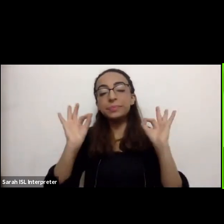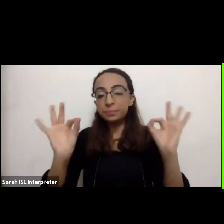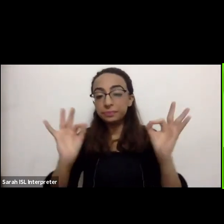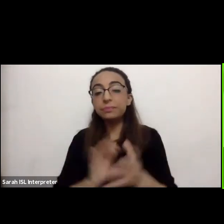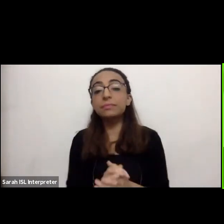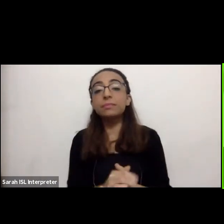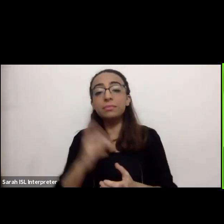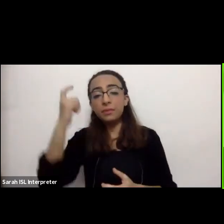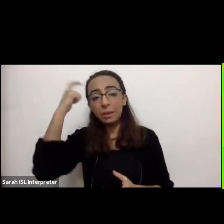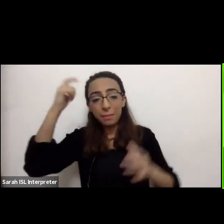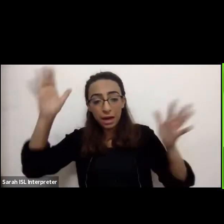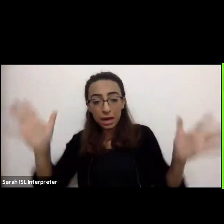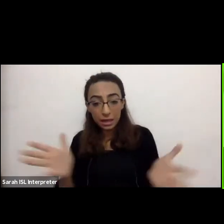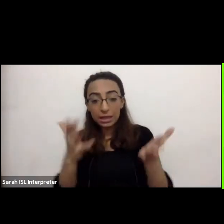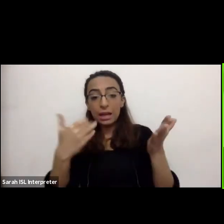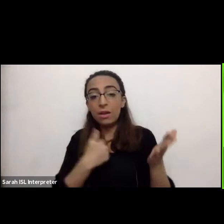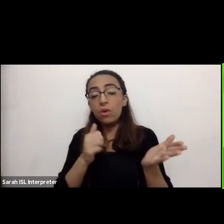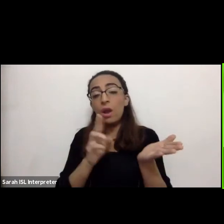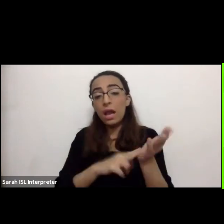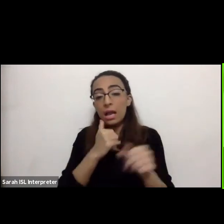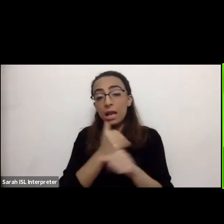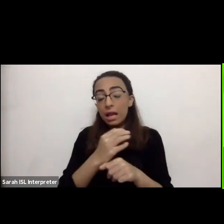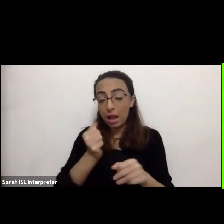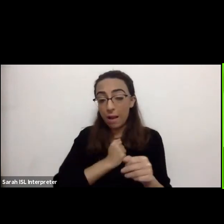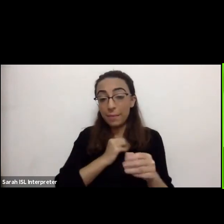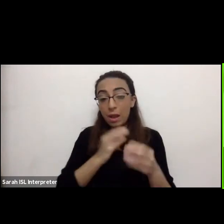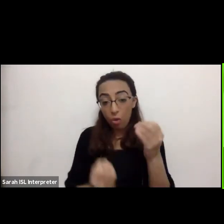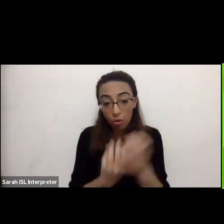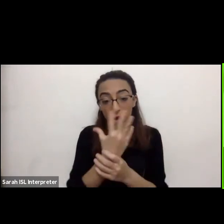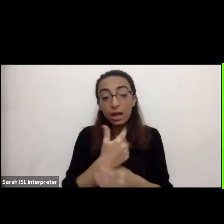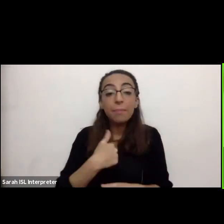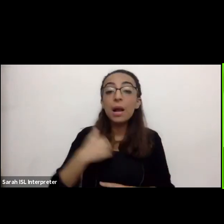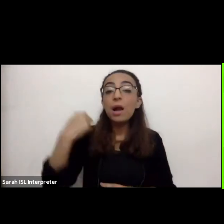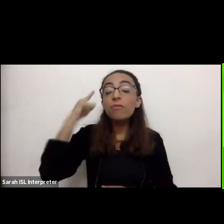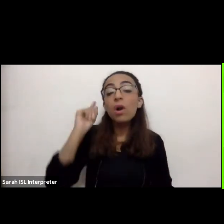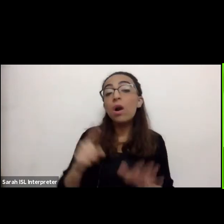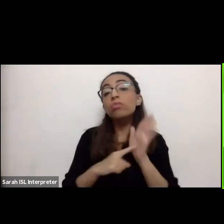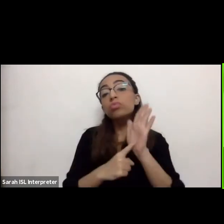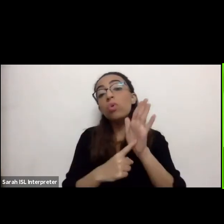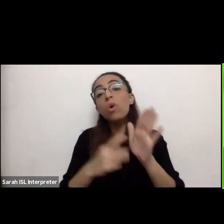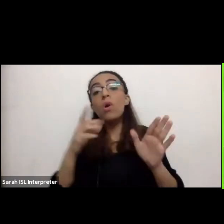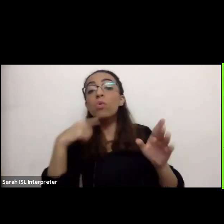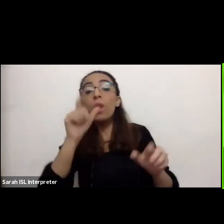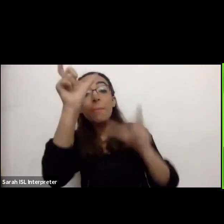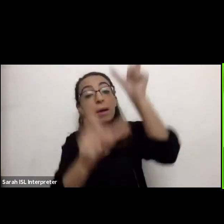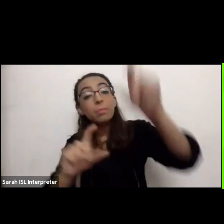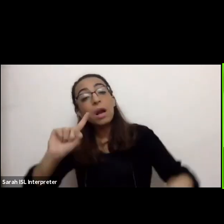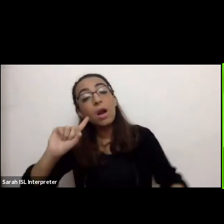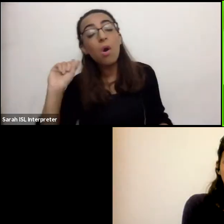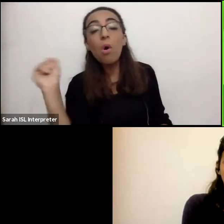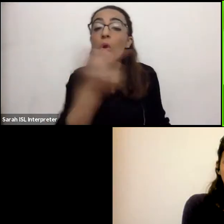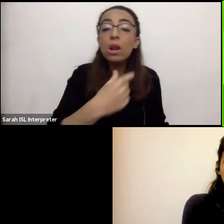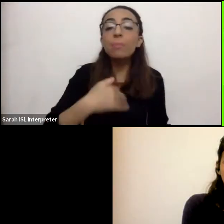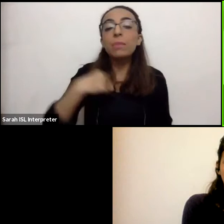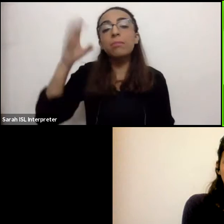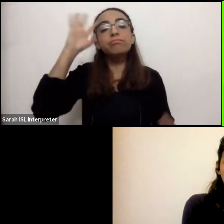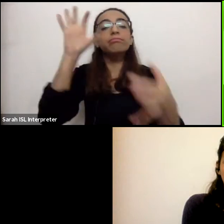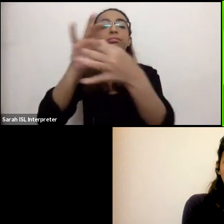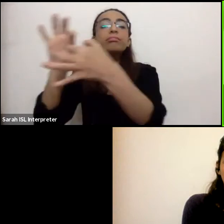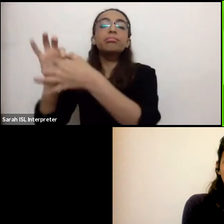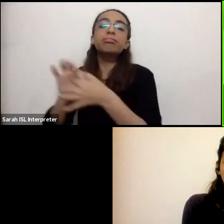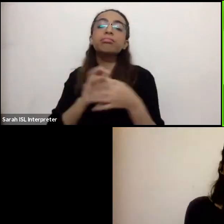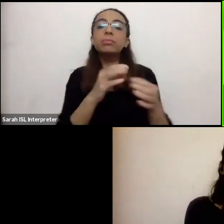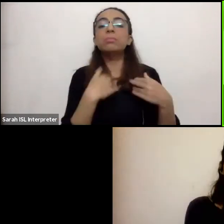deeply resonates with equality, respect, and potential of every individual and has always strived